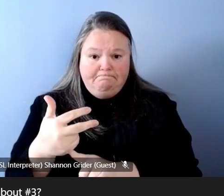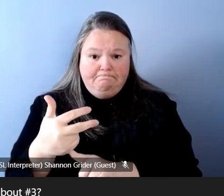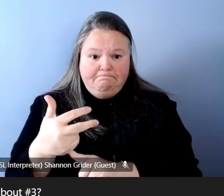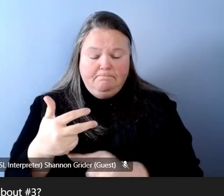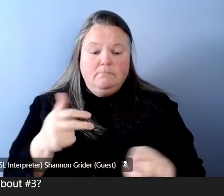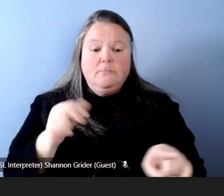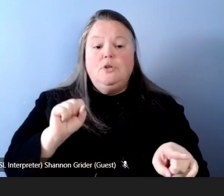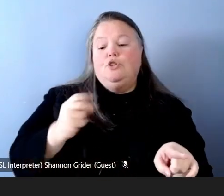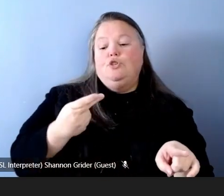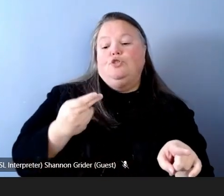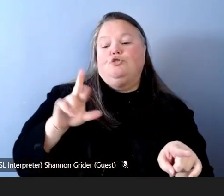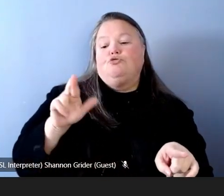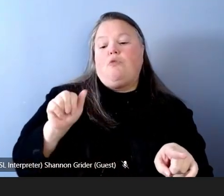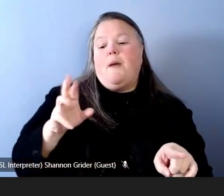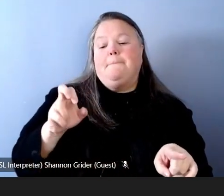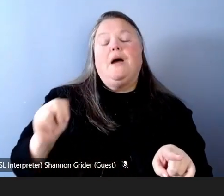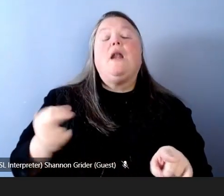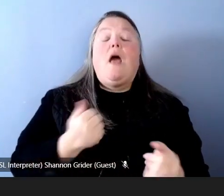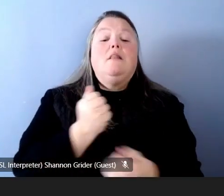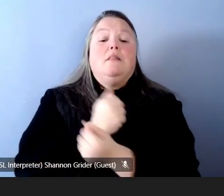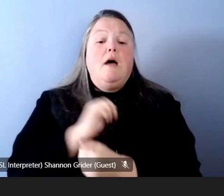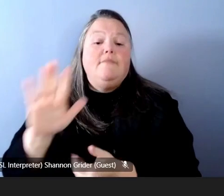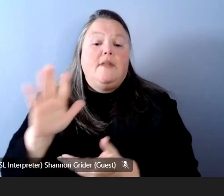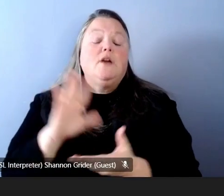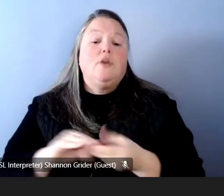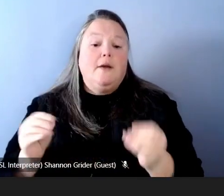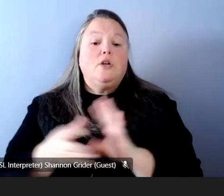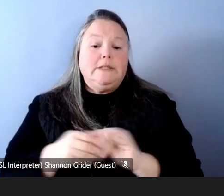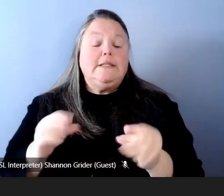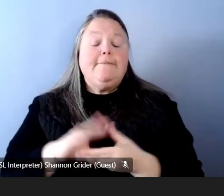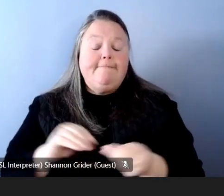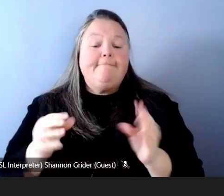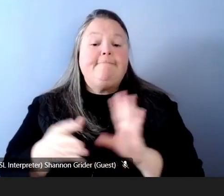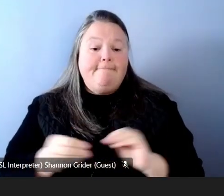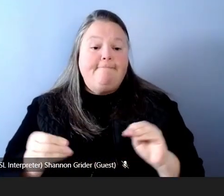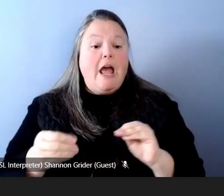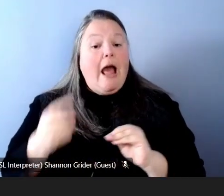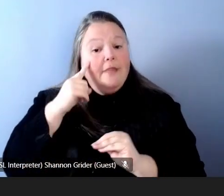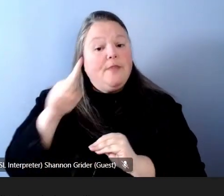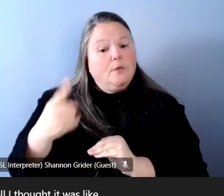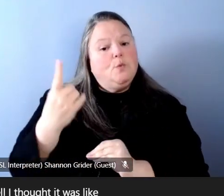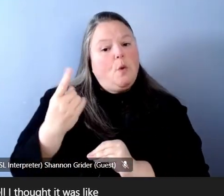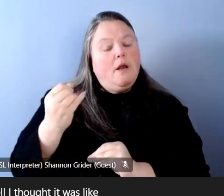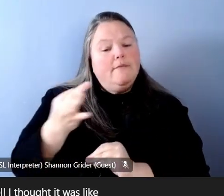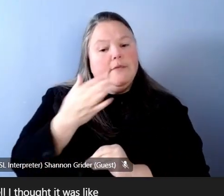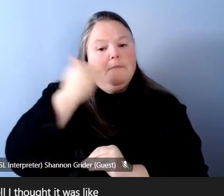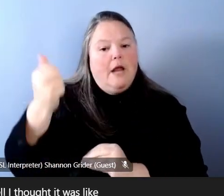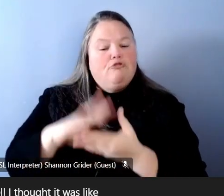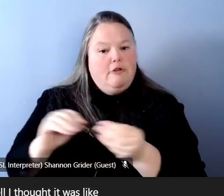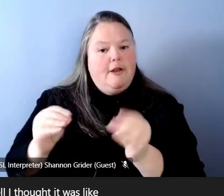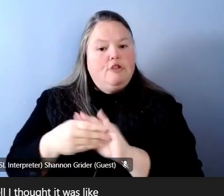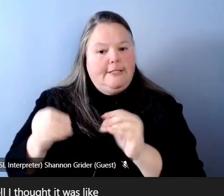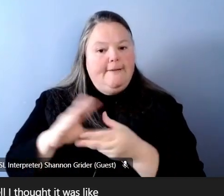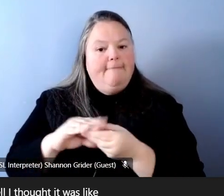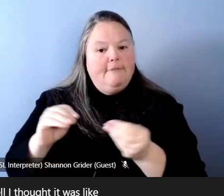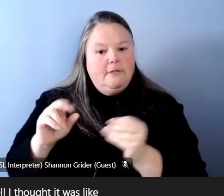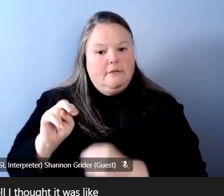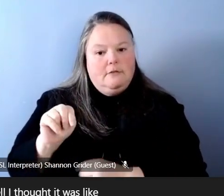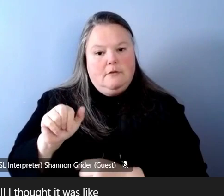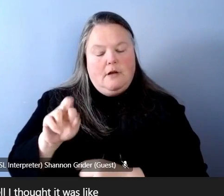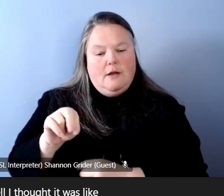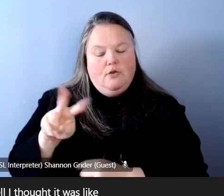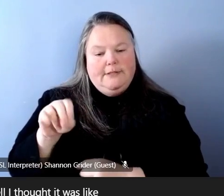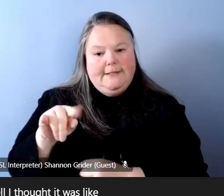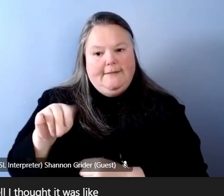I really loved the narrative for number 3 as well. I thought it was like one of the better ones, along with